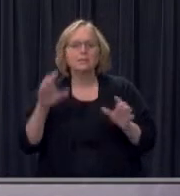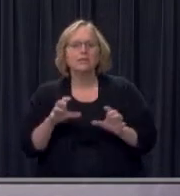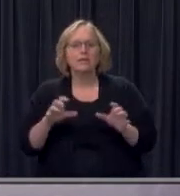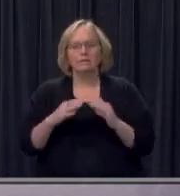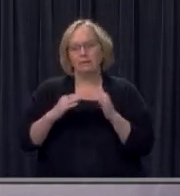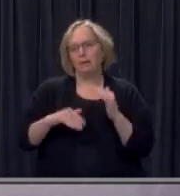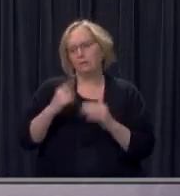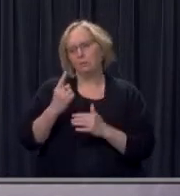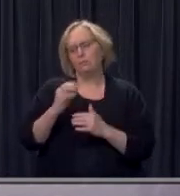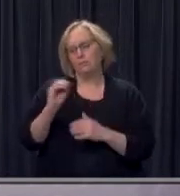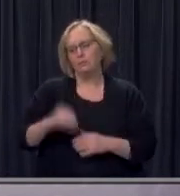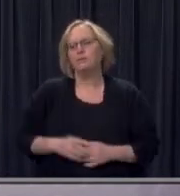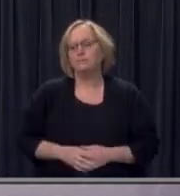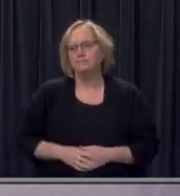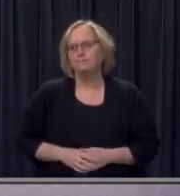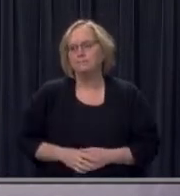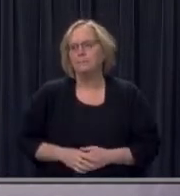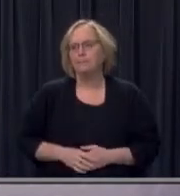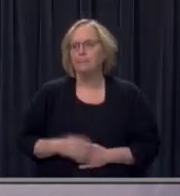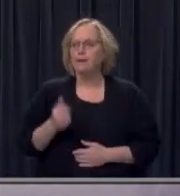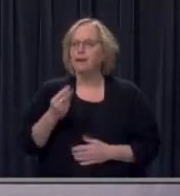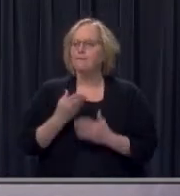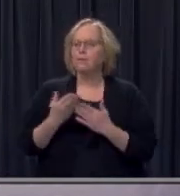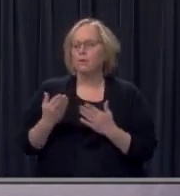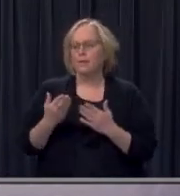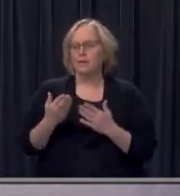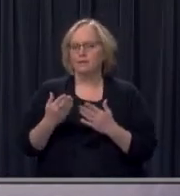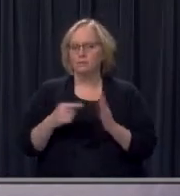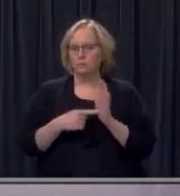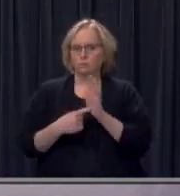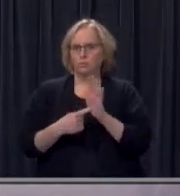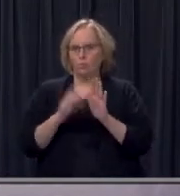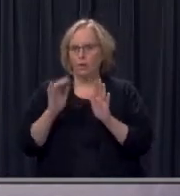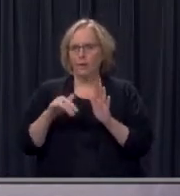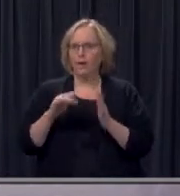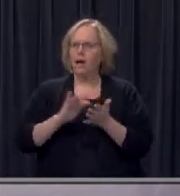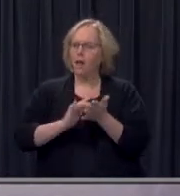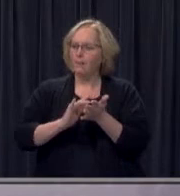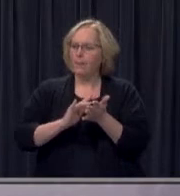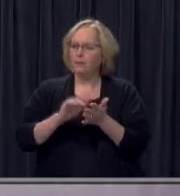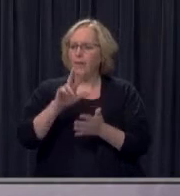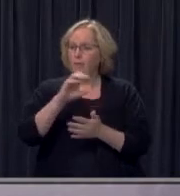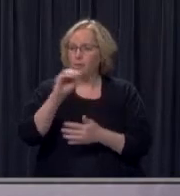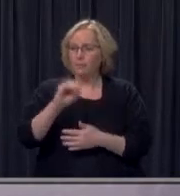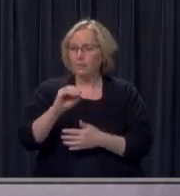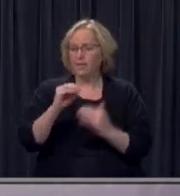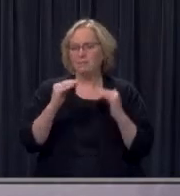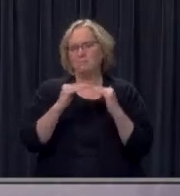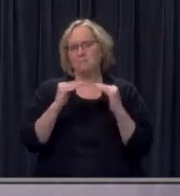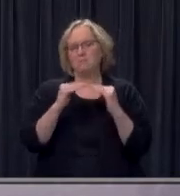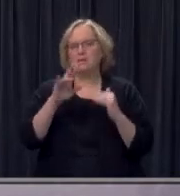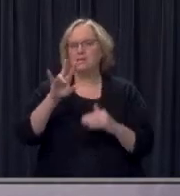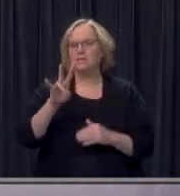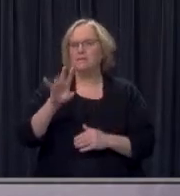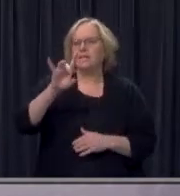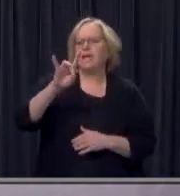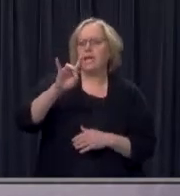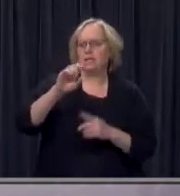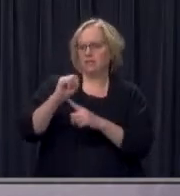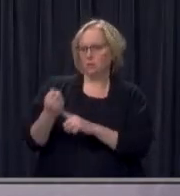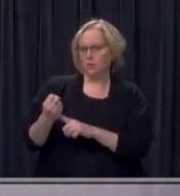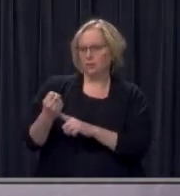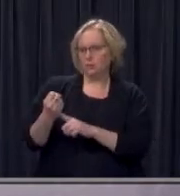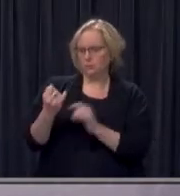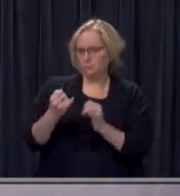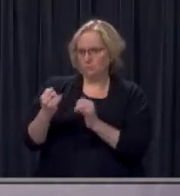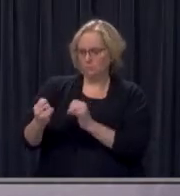under 1%. A couple things to highlight on that slide. One, on the medical, that 3% comes out to about 78 instances.